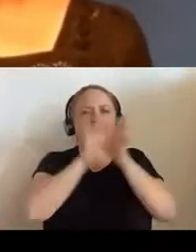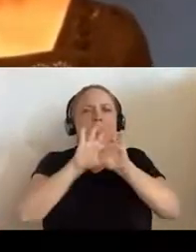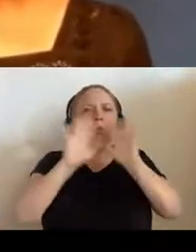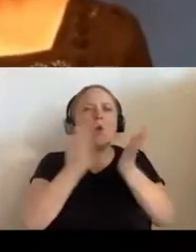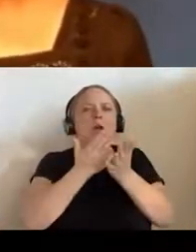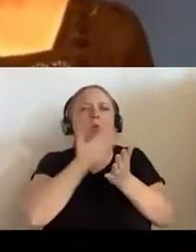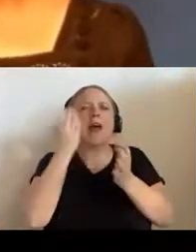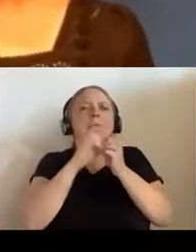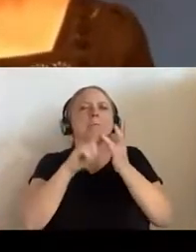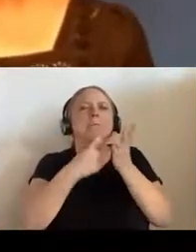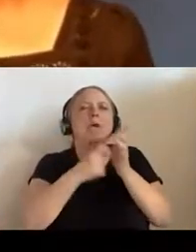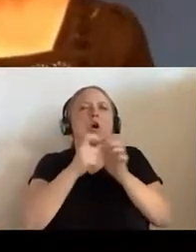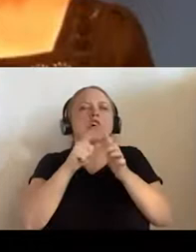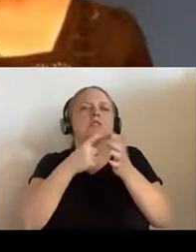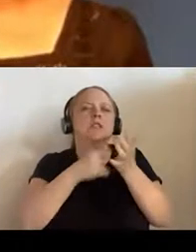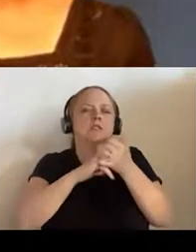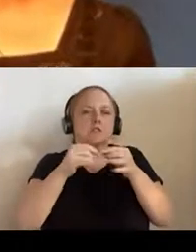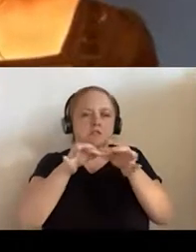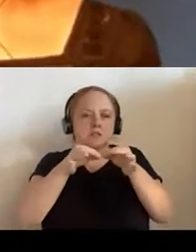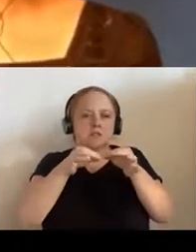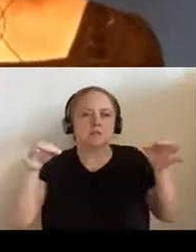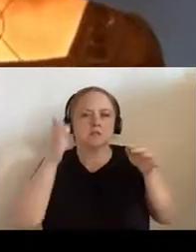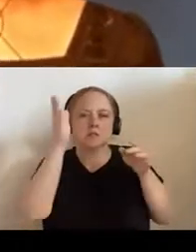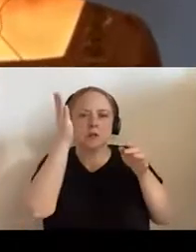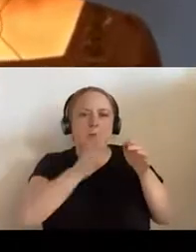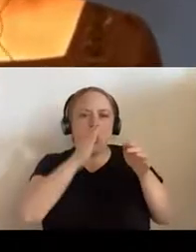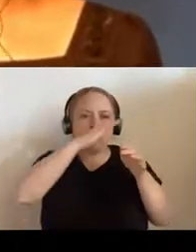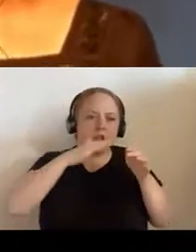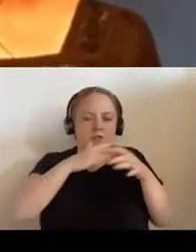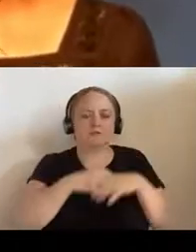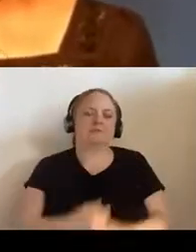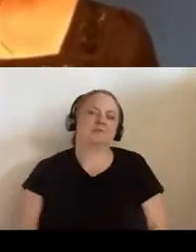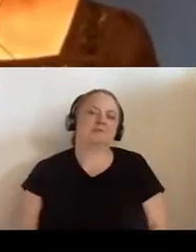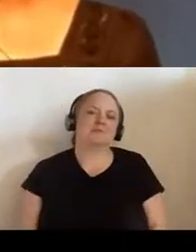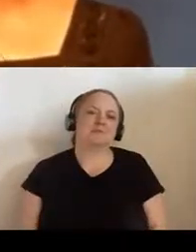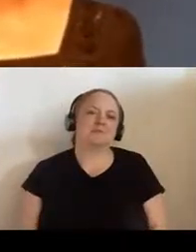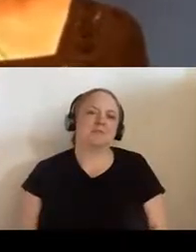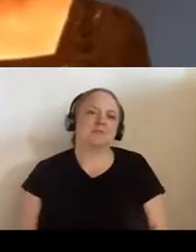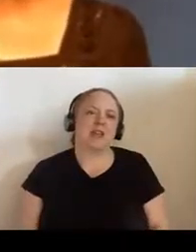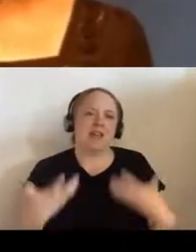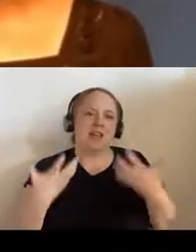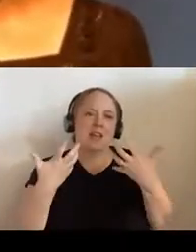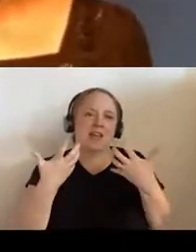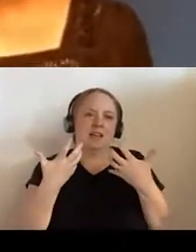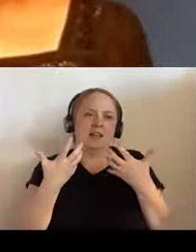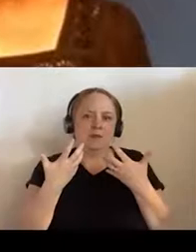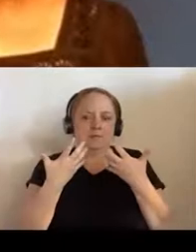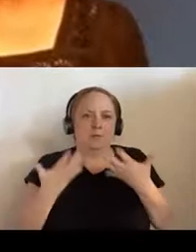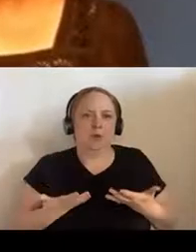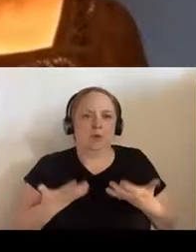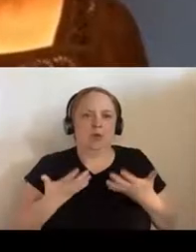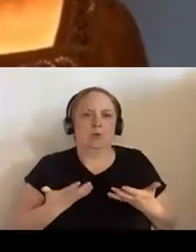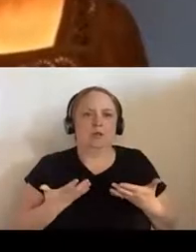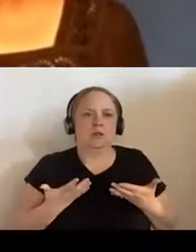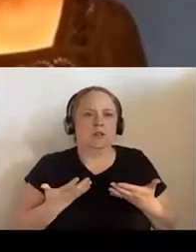can challenge the notion of borders and the kind of nation state model that we live under at the moment. And